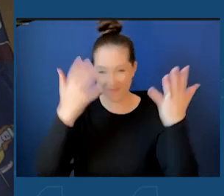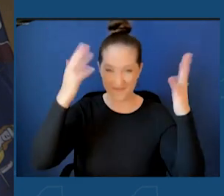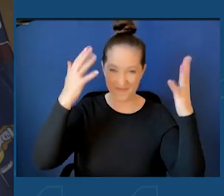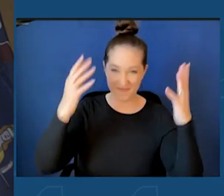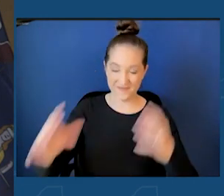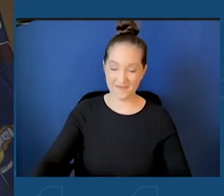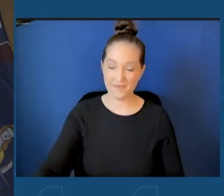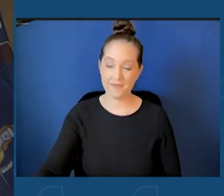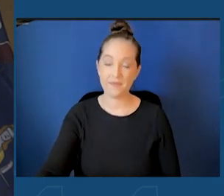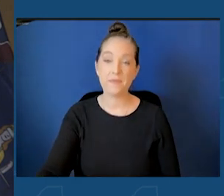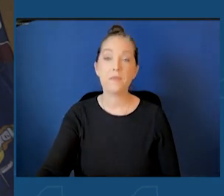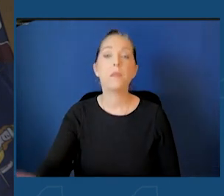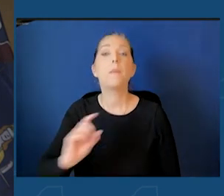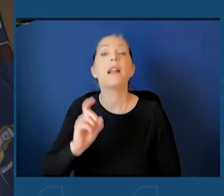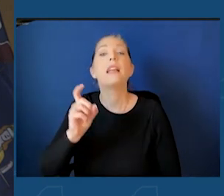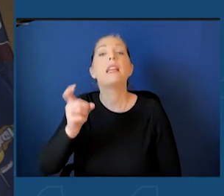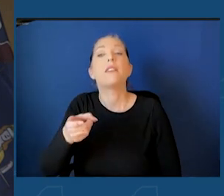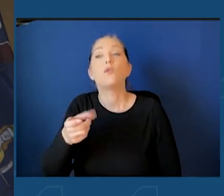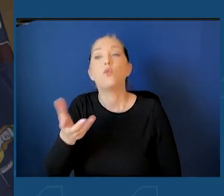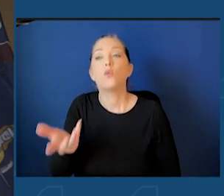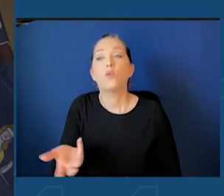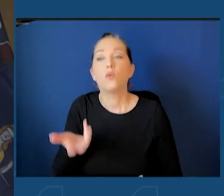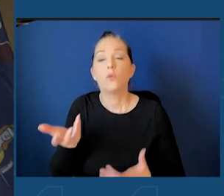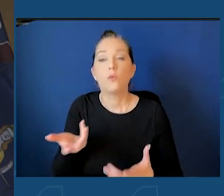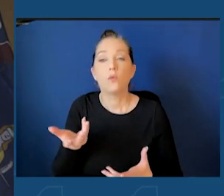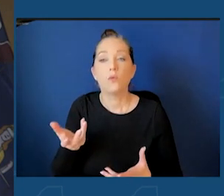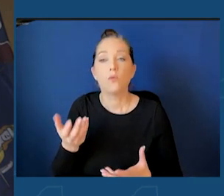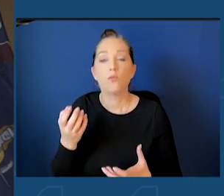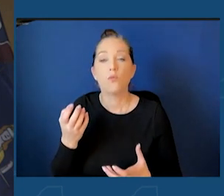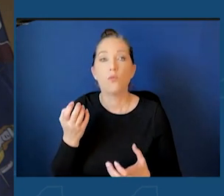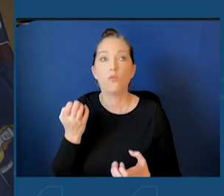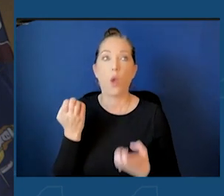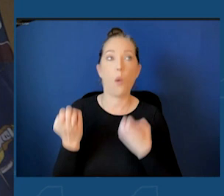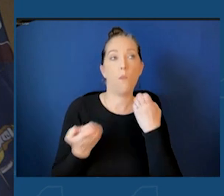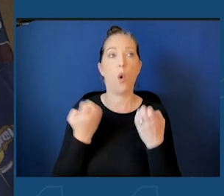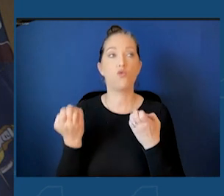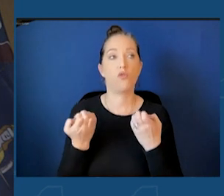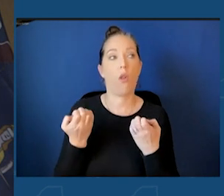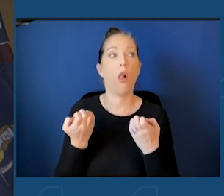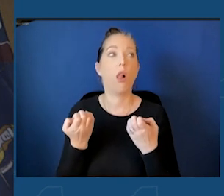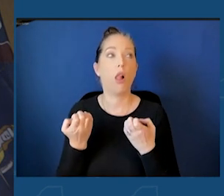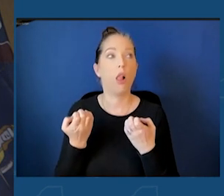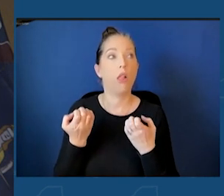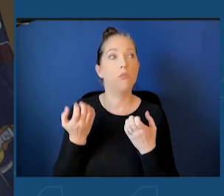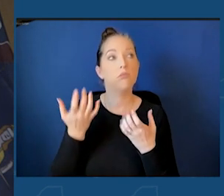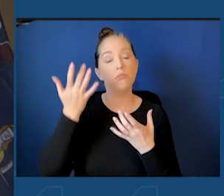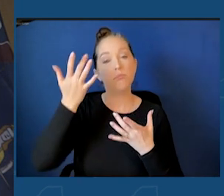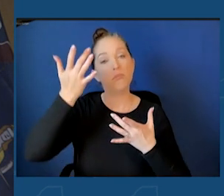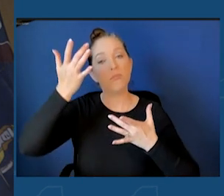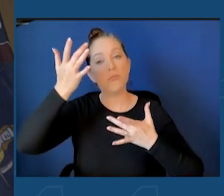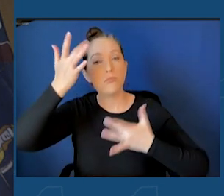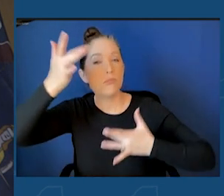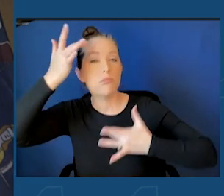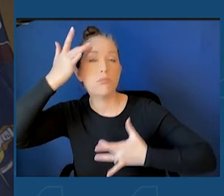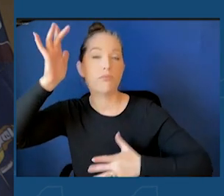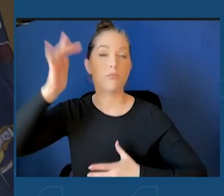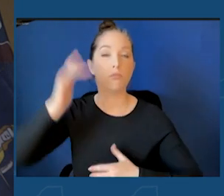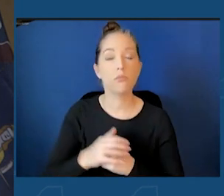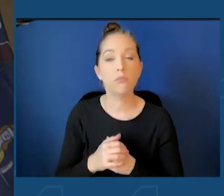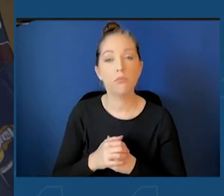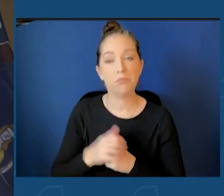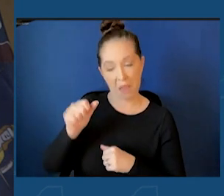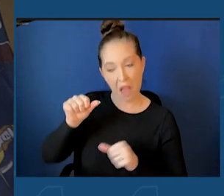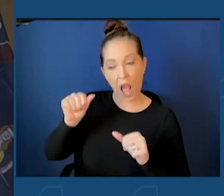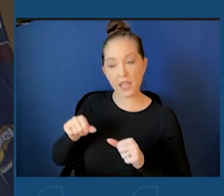But it gives you this emotional intelligence that I can bring to this,